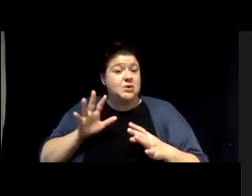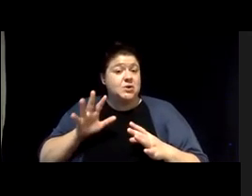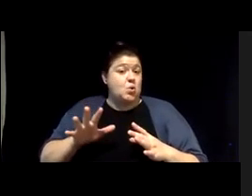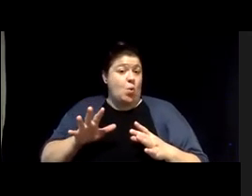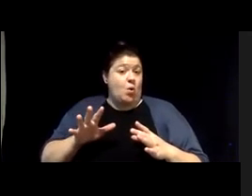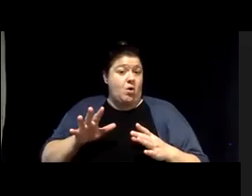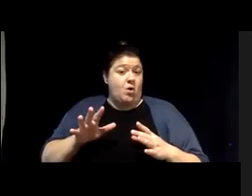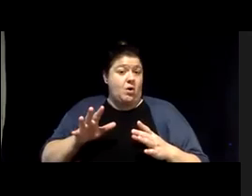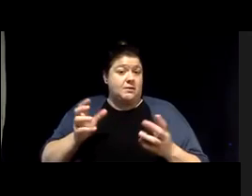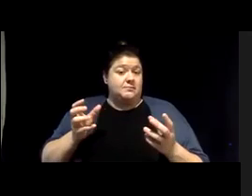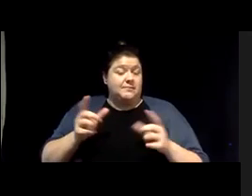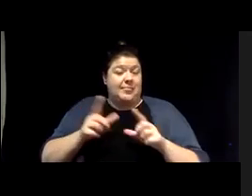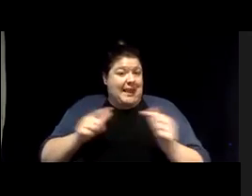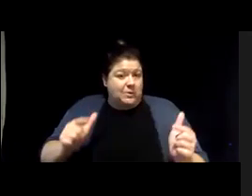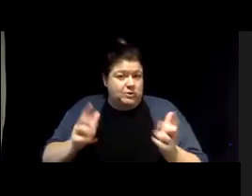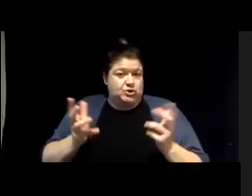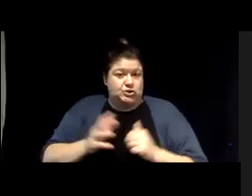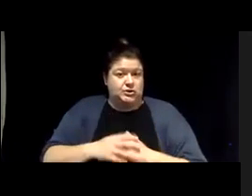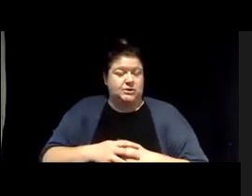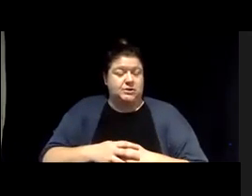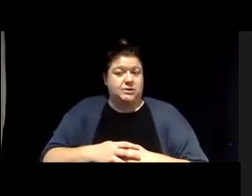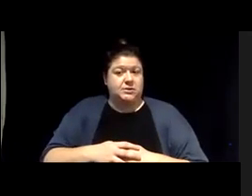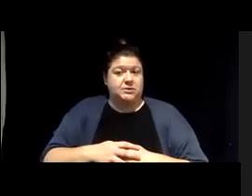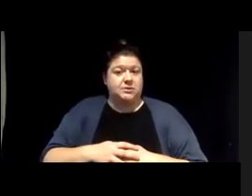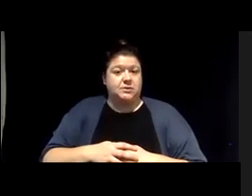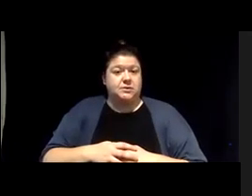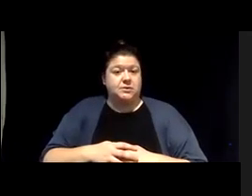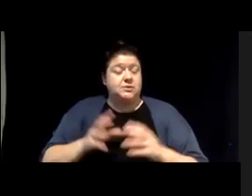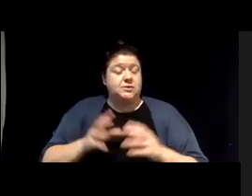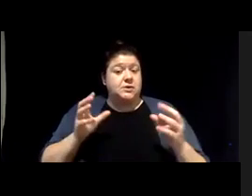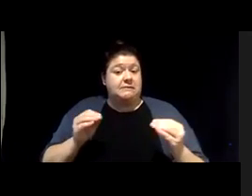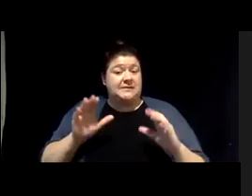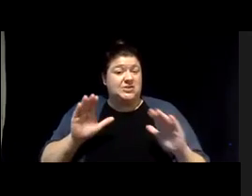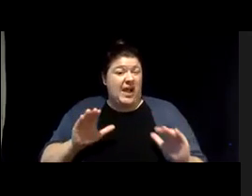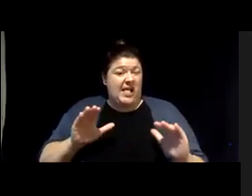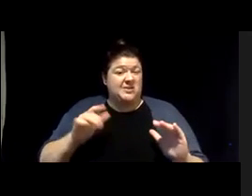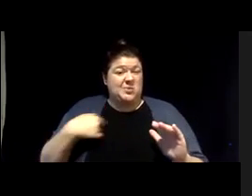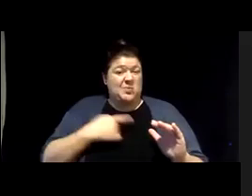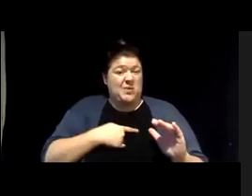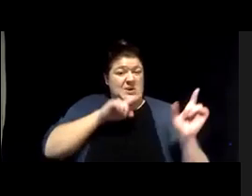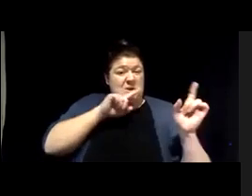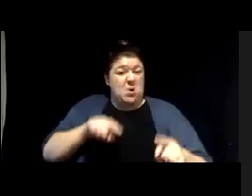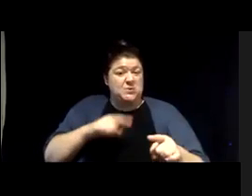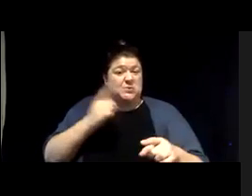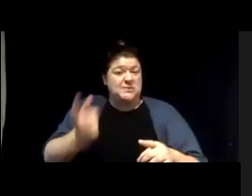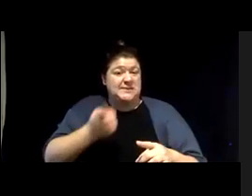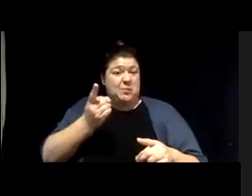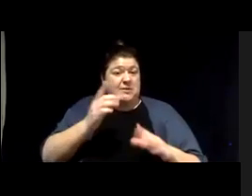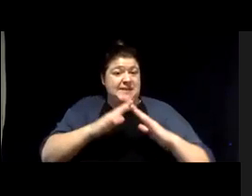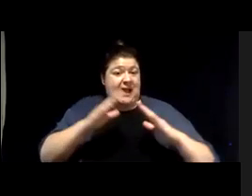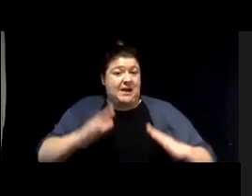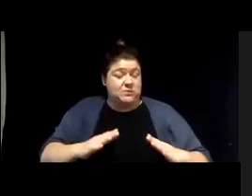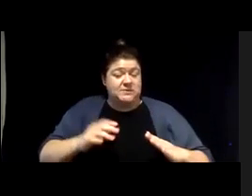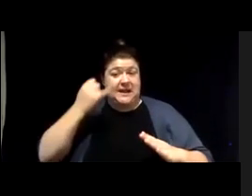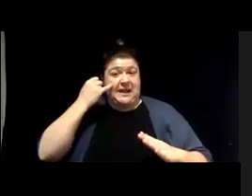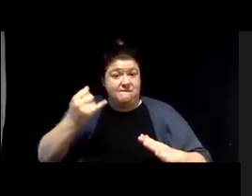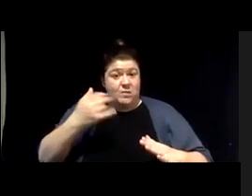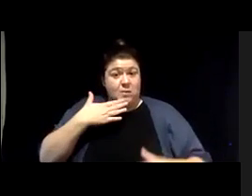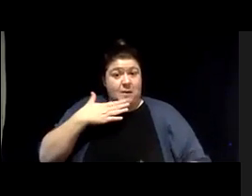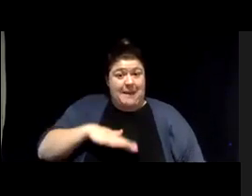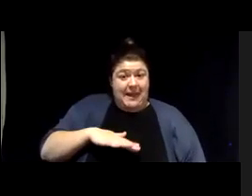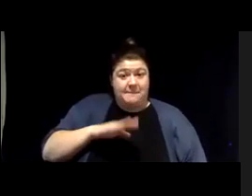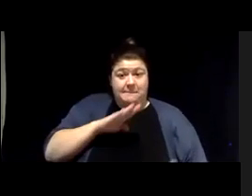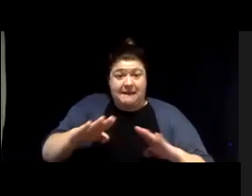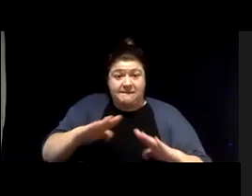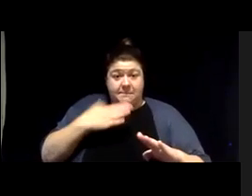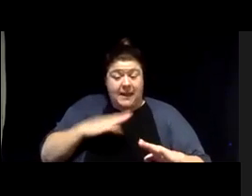I know that as a child, if we were over at somebody's house and we were misbehaving, my mom, all she had to do is give us